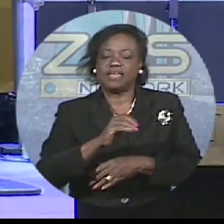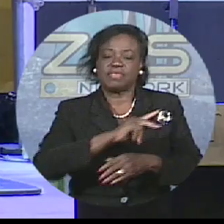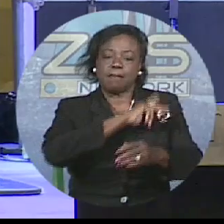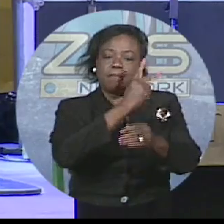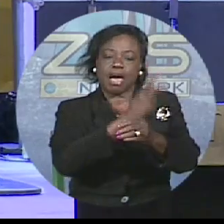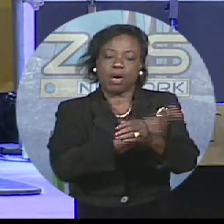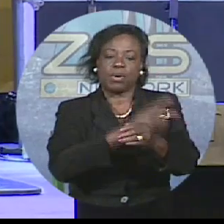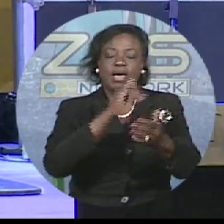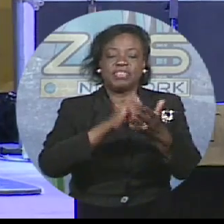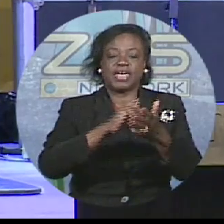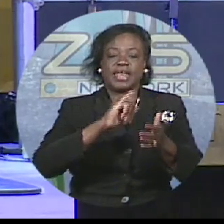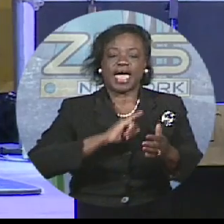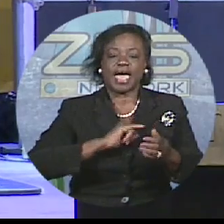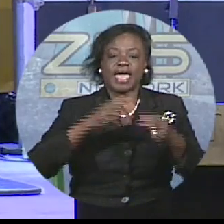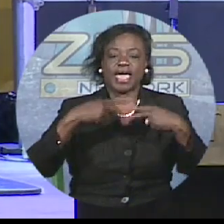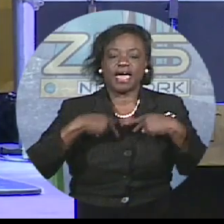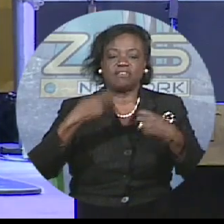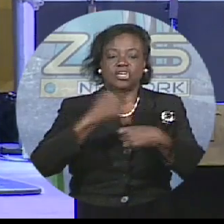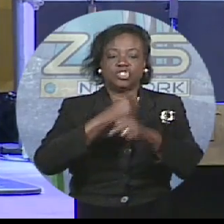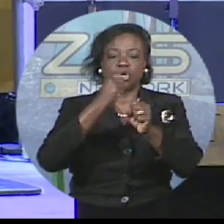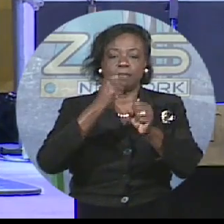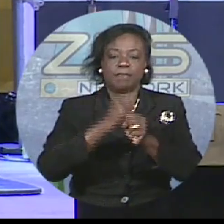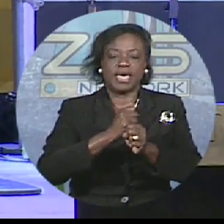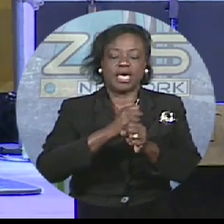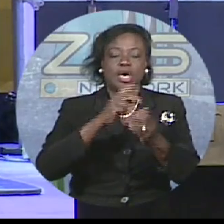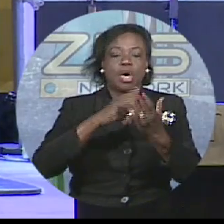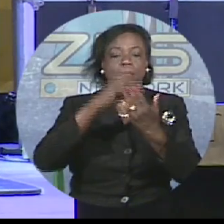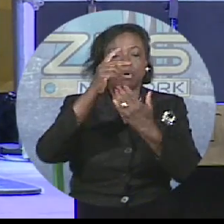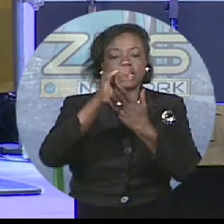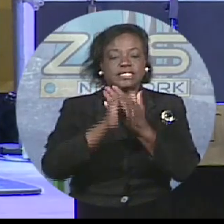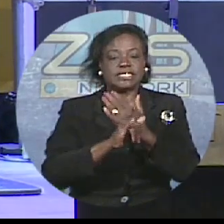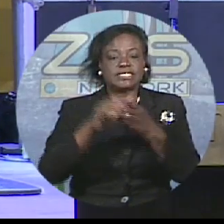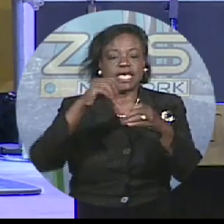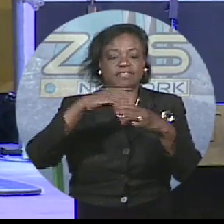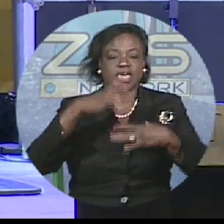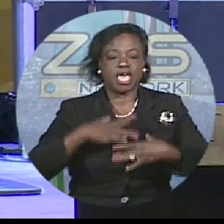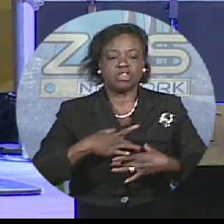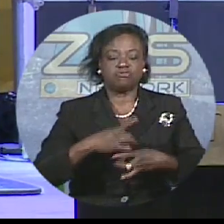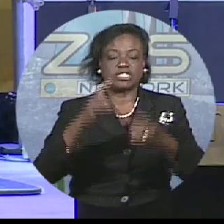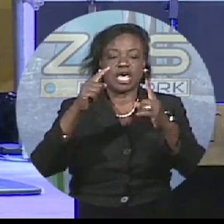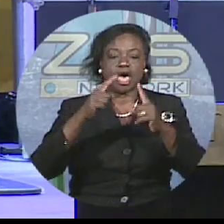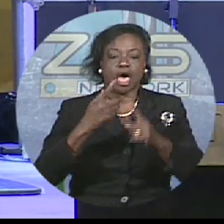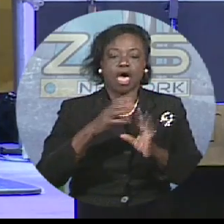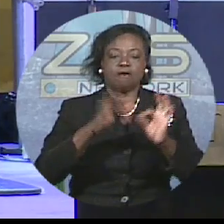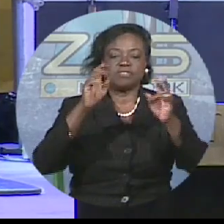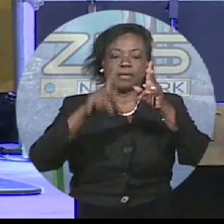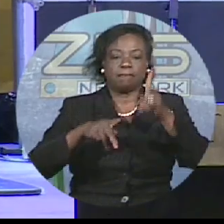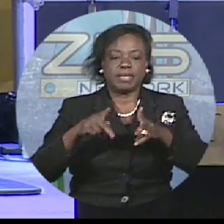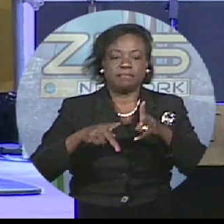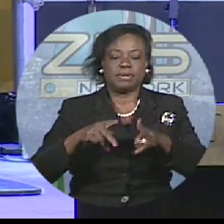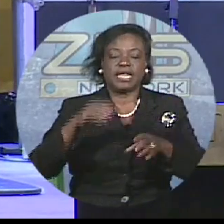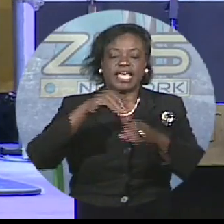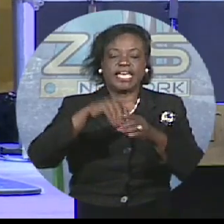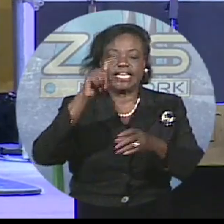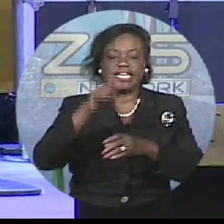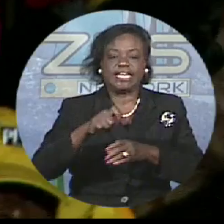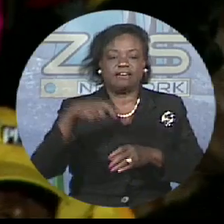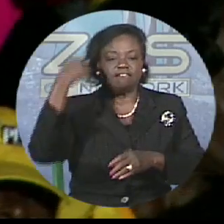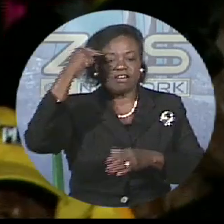to forge policies that will be in the interests of those people who are so much in need of government